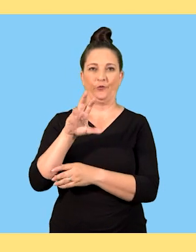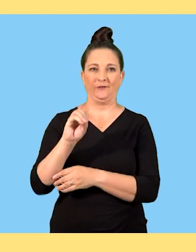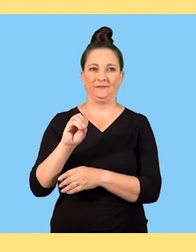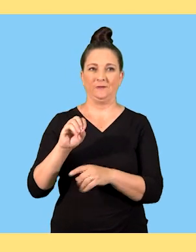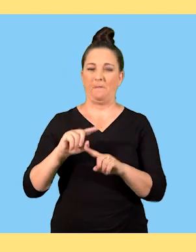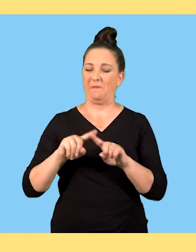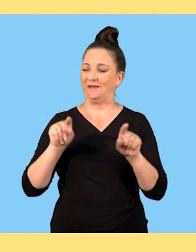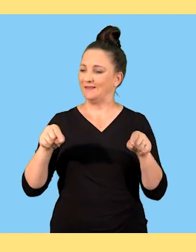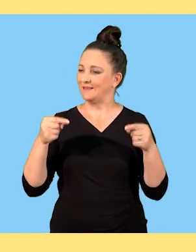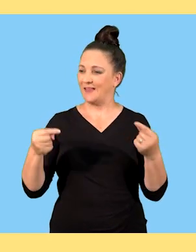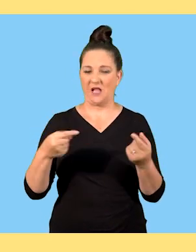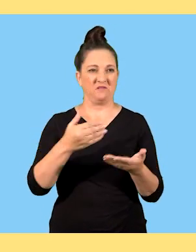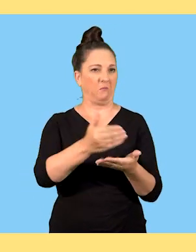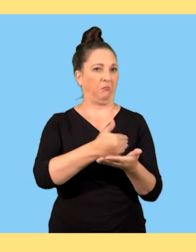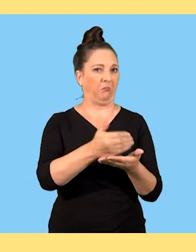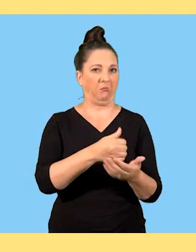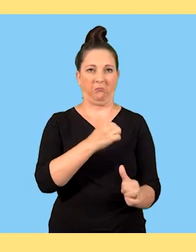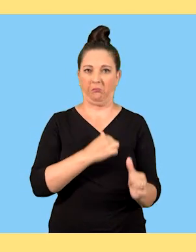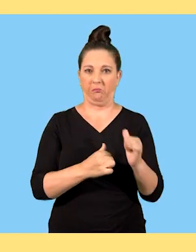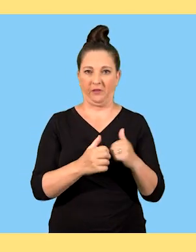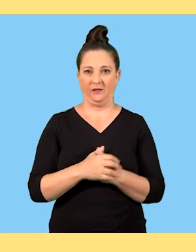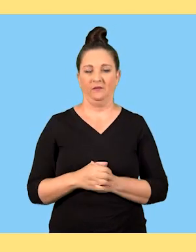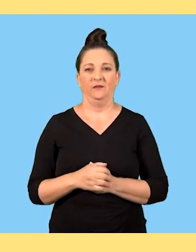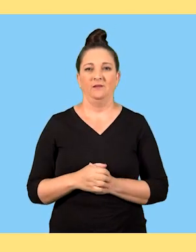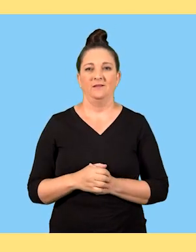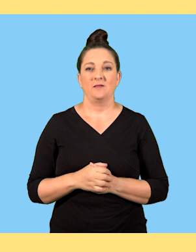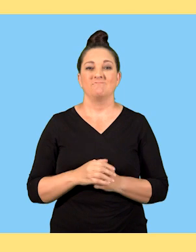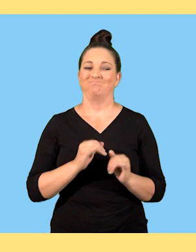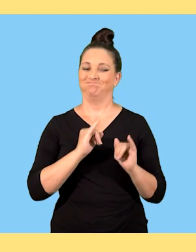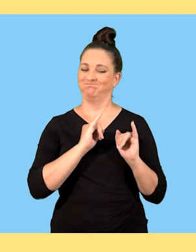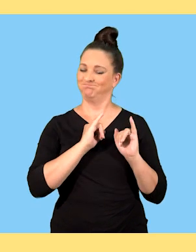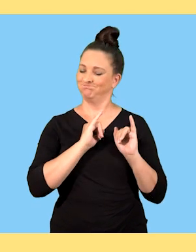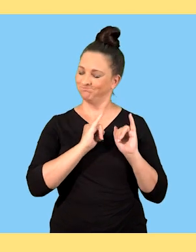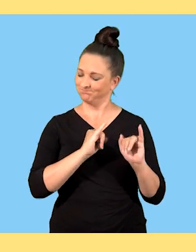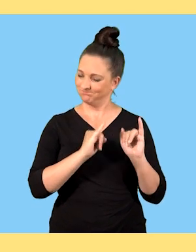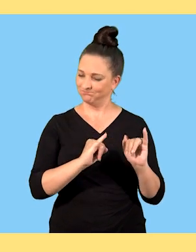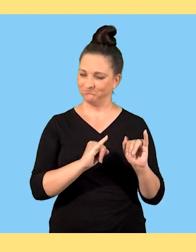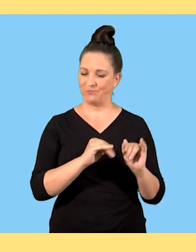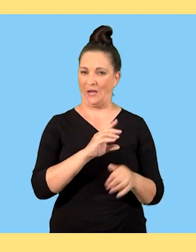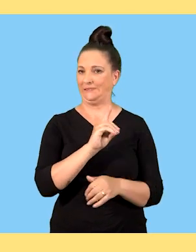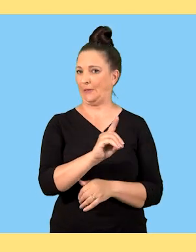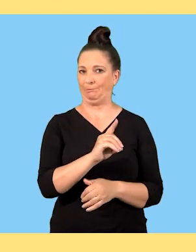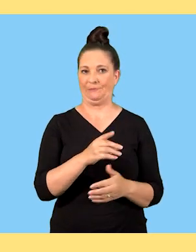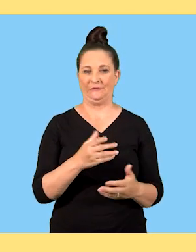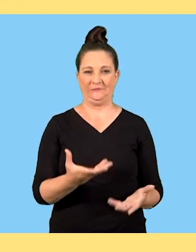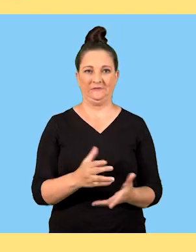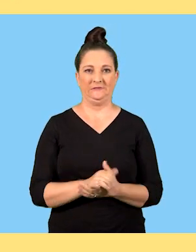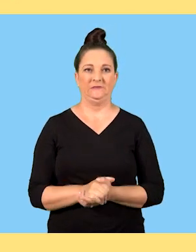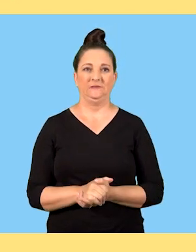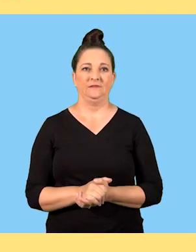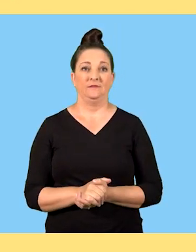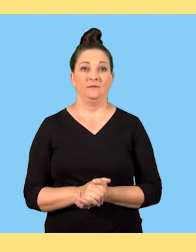to be written off as irrecoverable, that means we are talking of bad debts. Bad